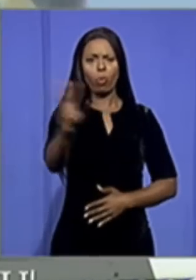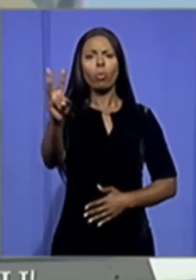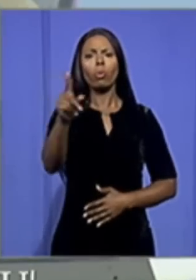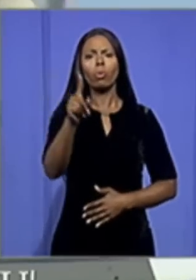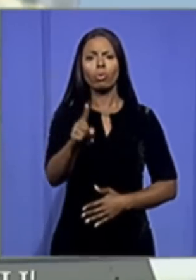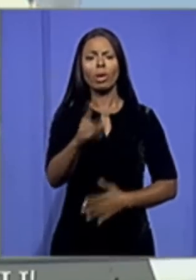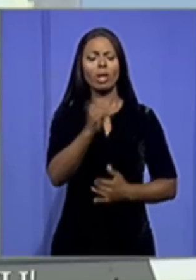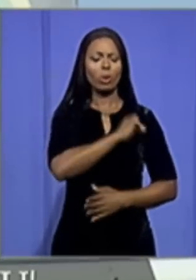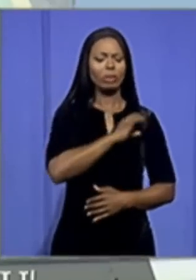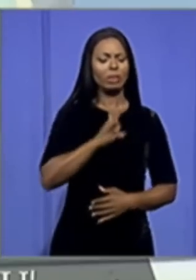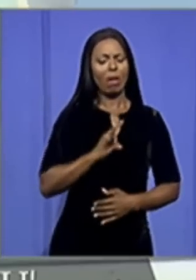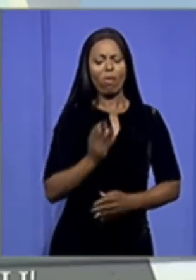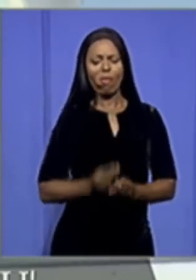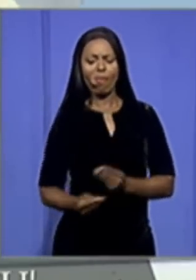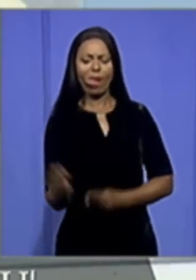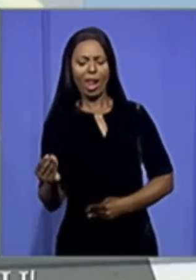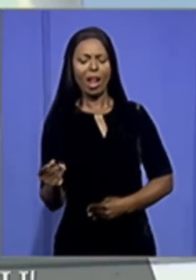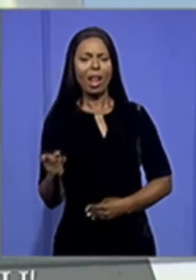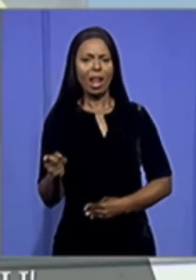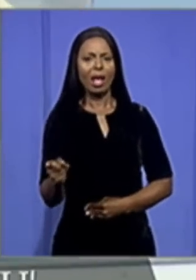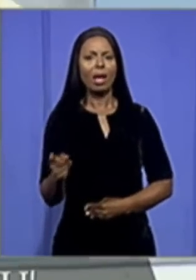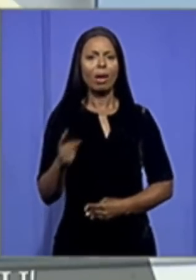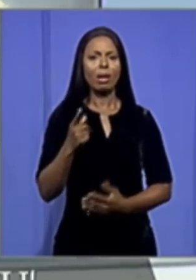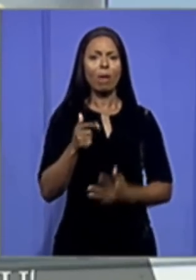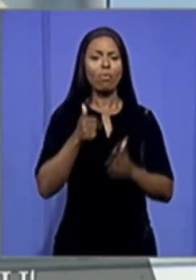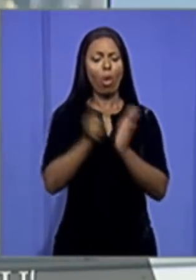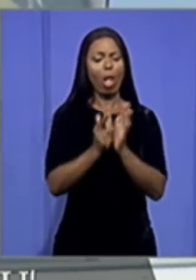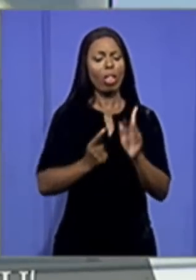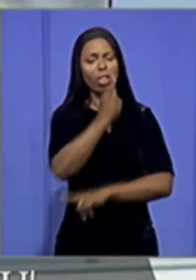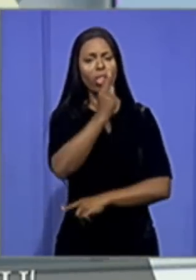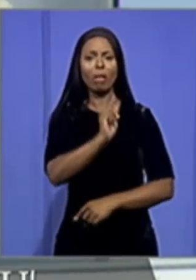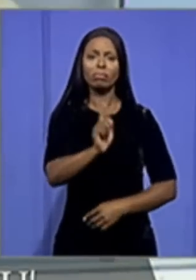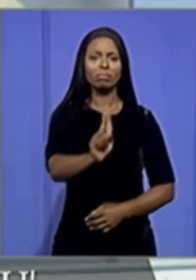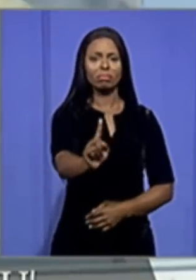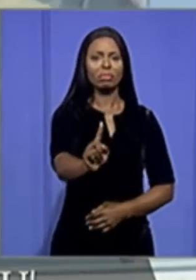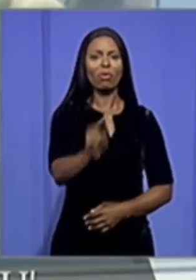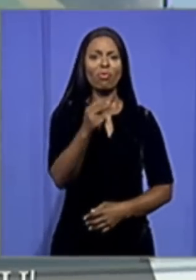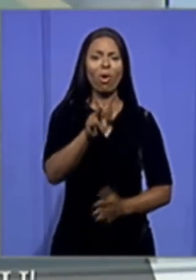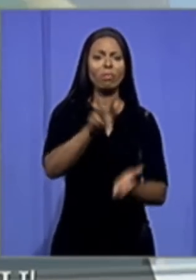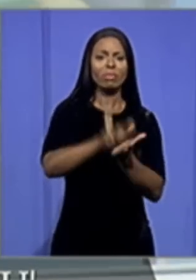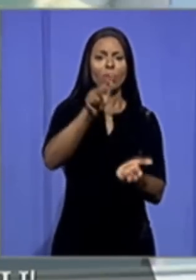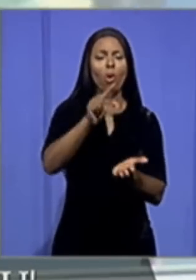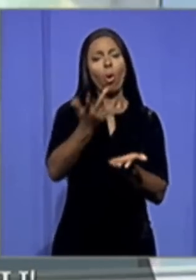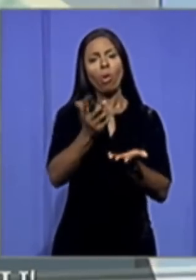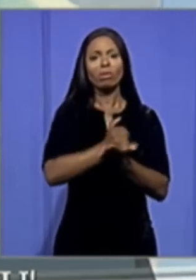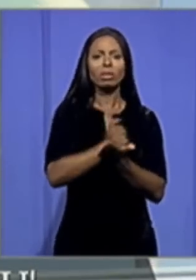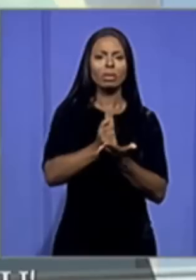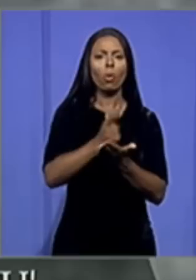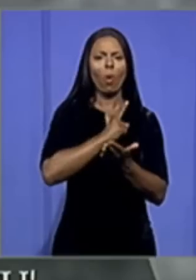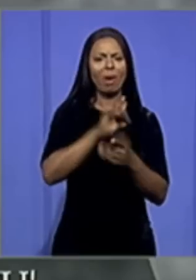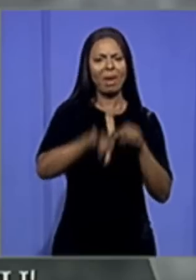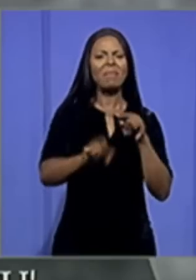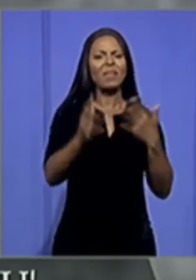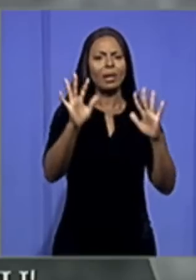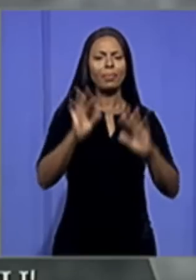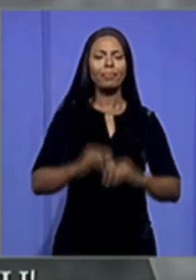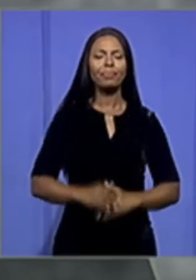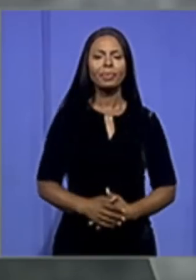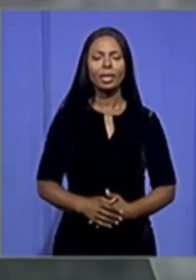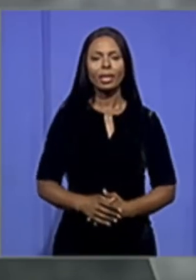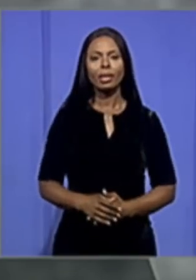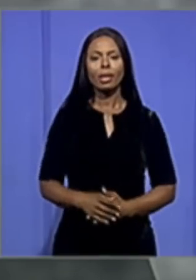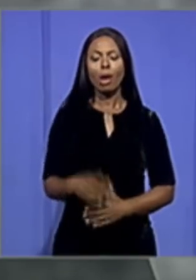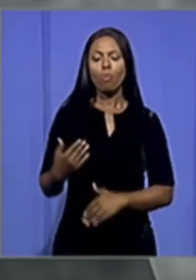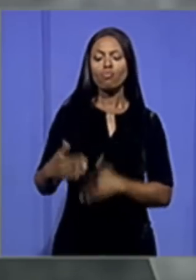go duela batho madi ka tsela e seng mo molaong gore ba amogelwe mo yunibesithi. We are in the